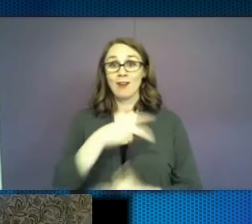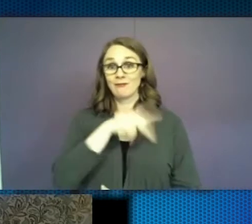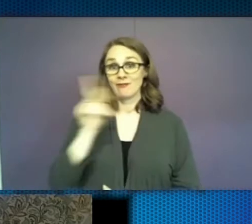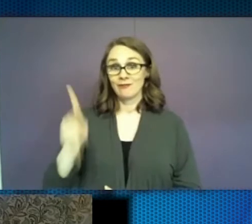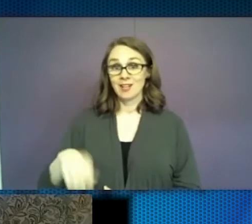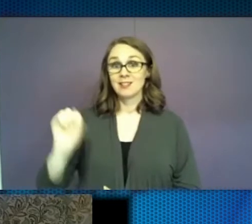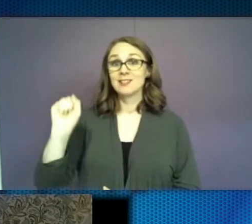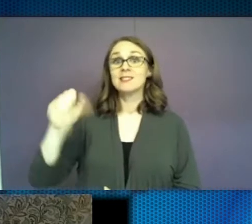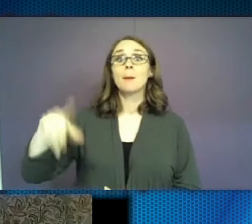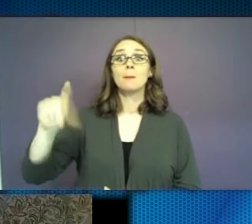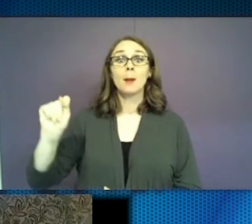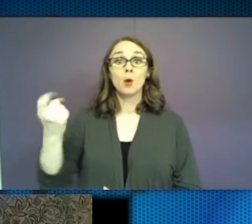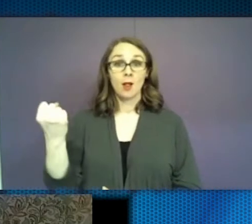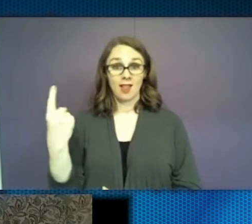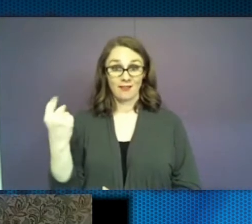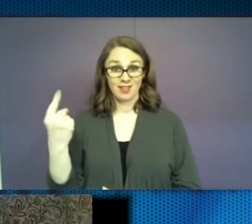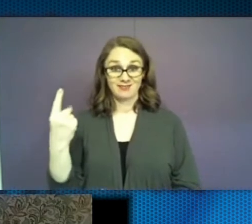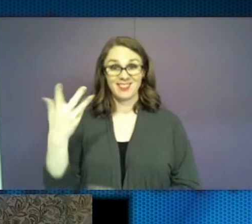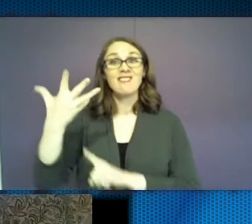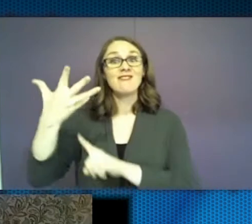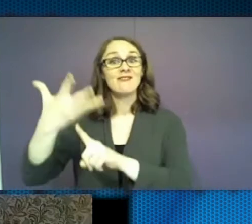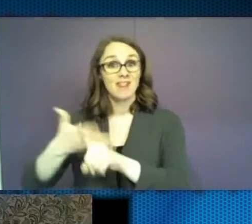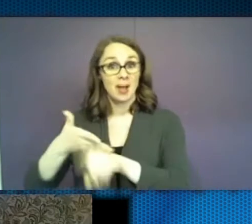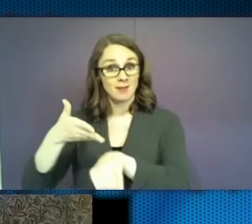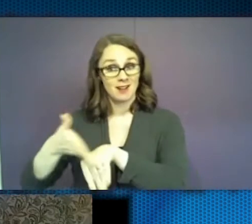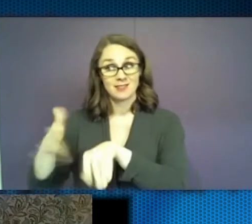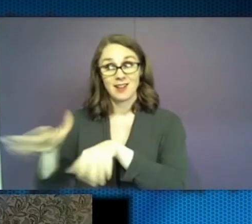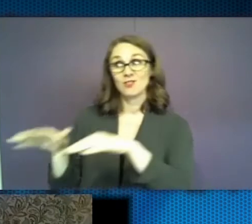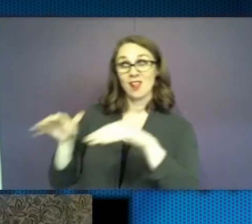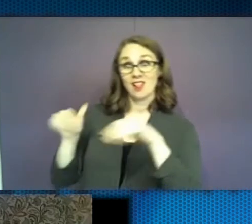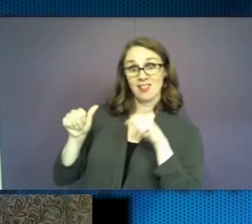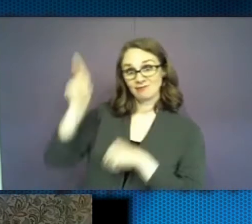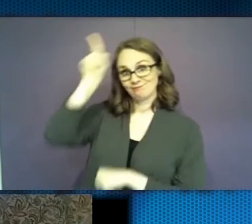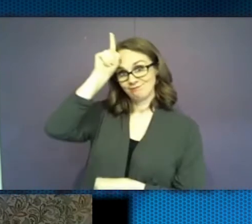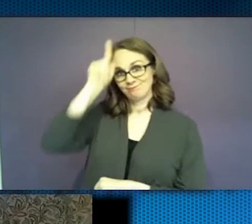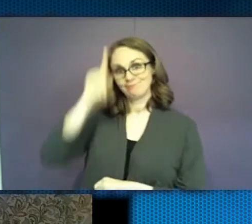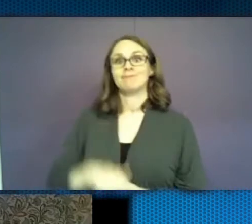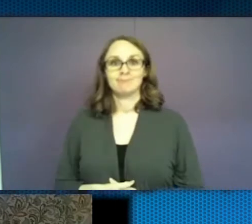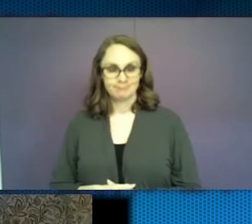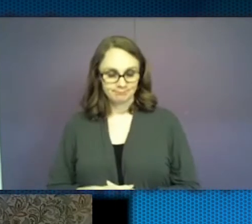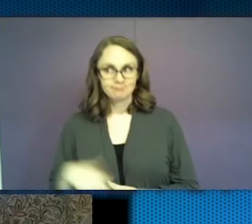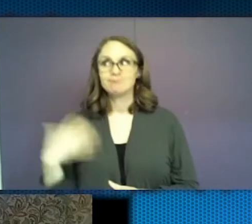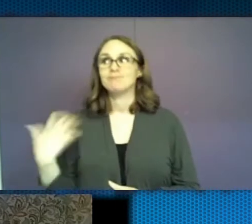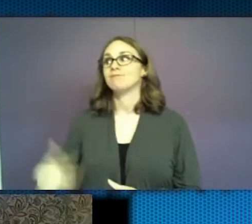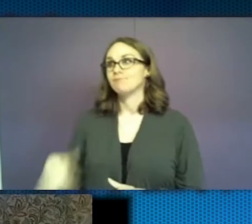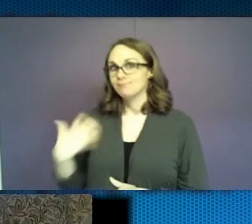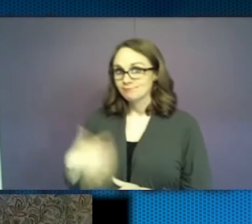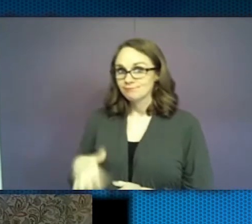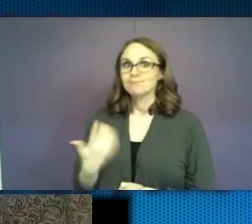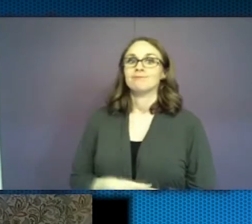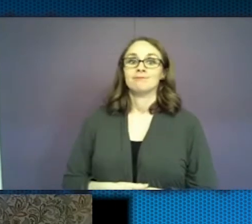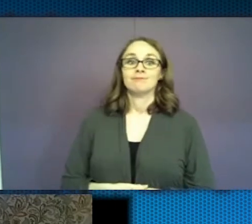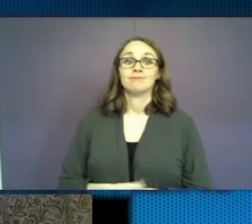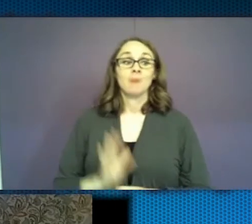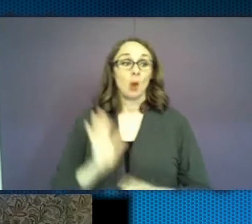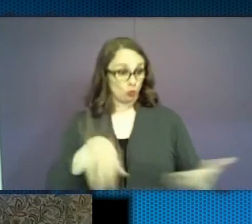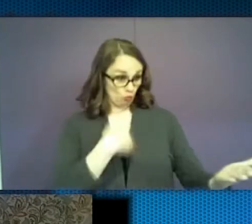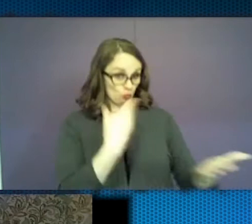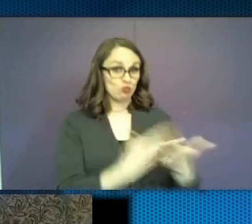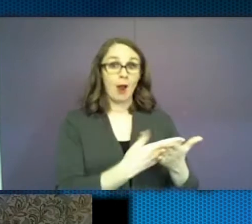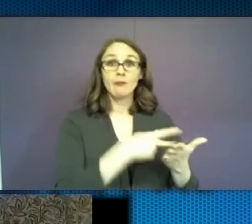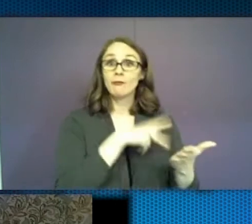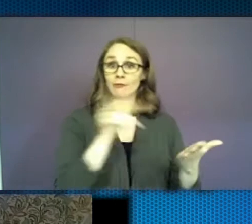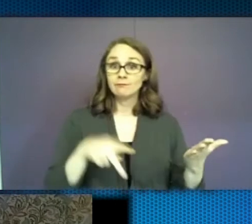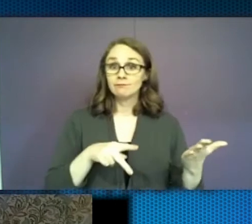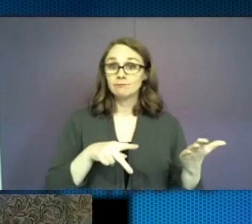11th, 5 months after the departure from Kleinschifferstadt. Wow. So upon arrival, all the